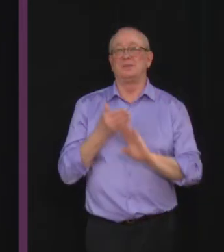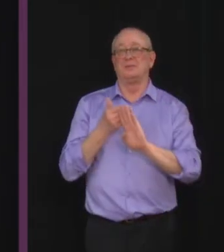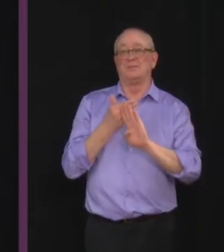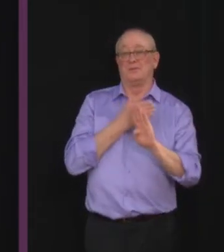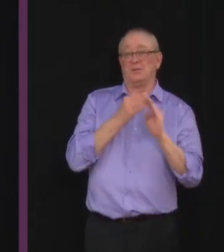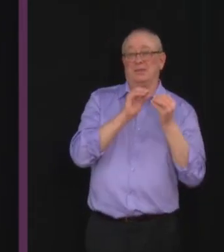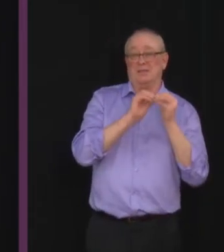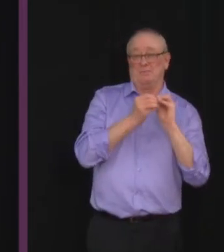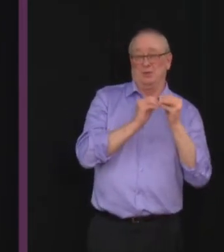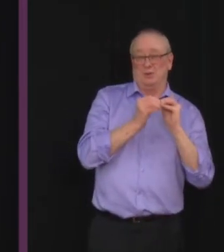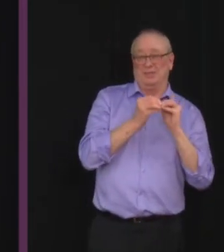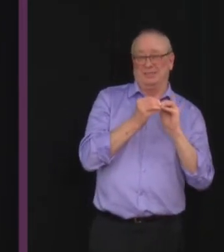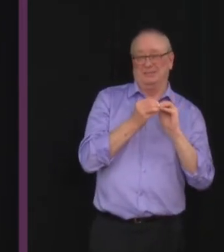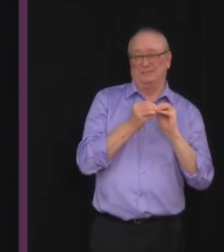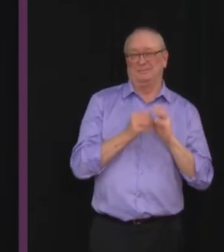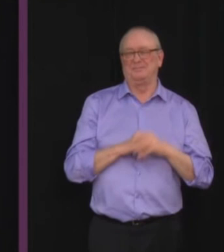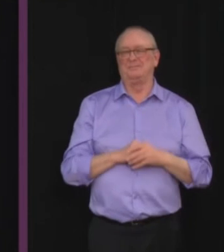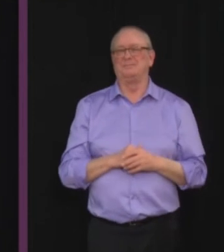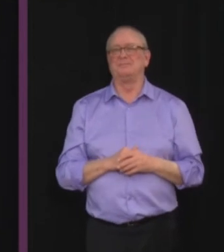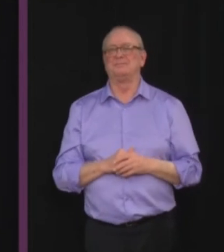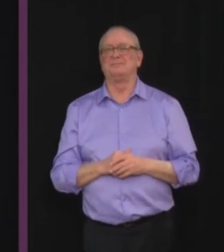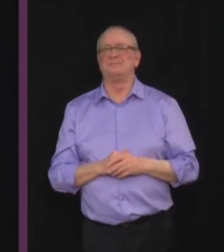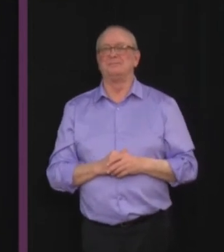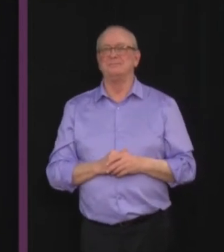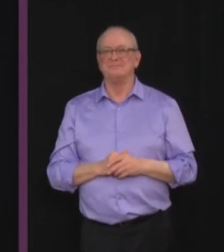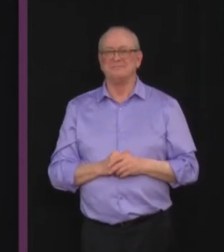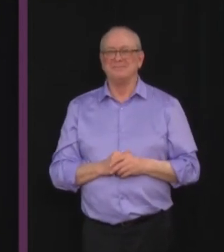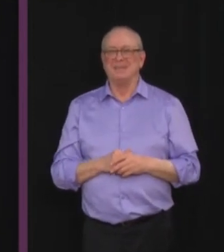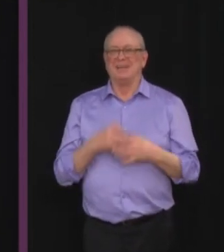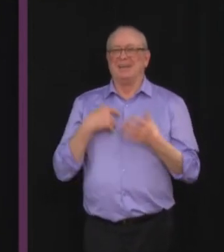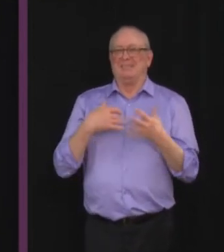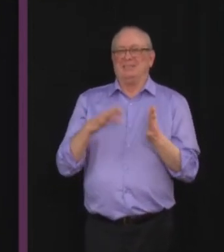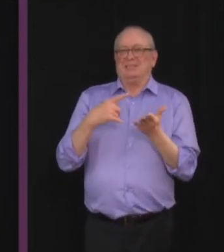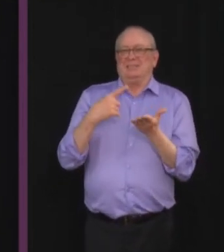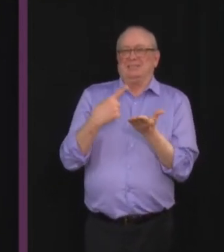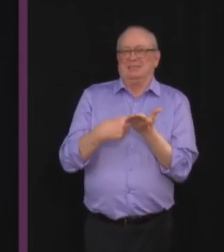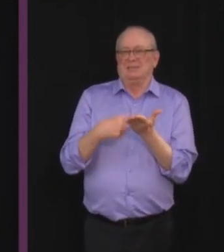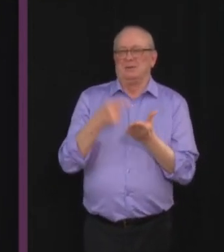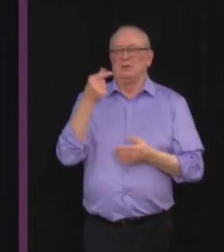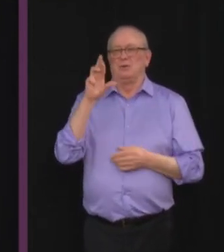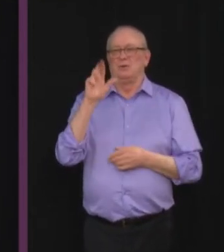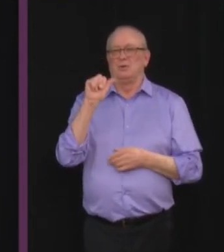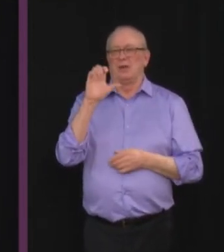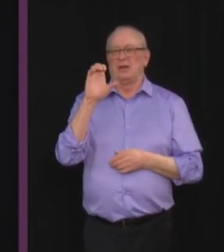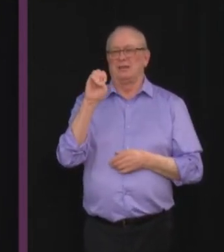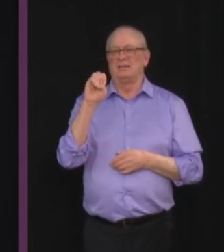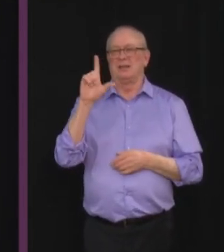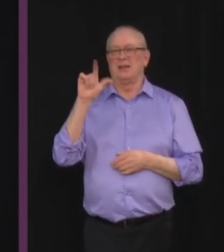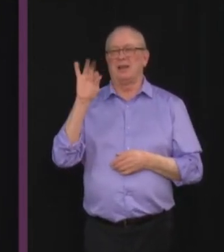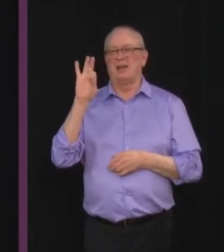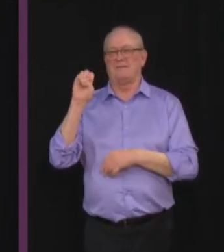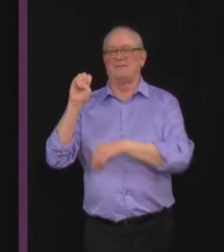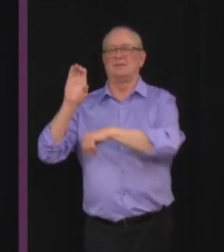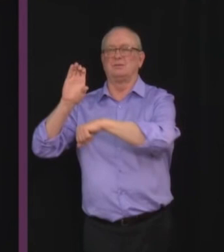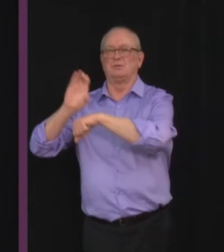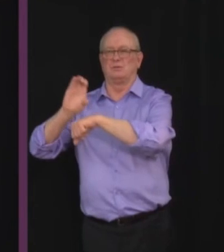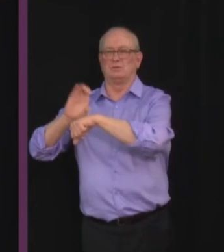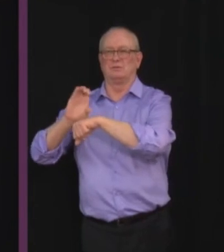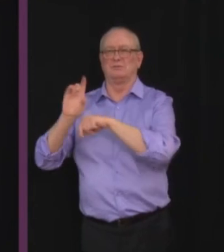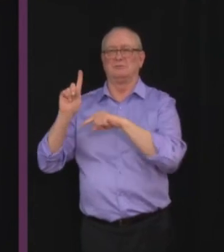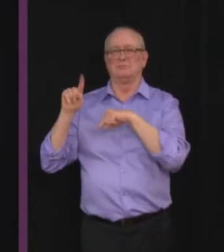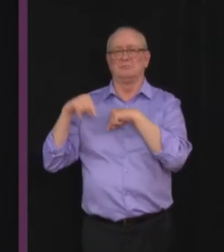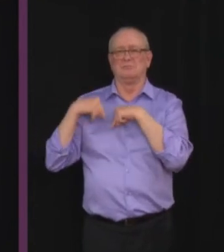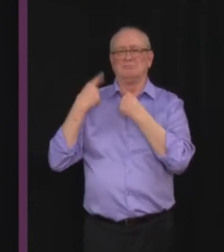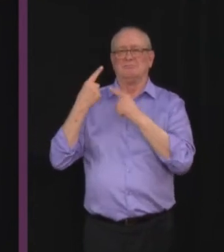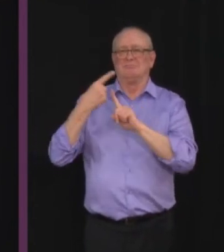like to address a situation that has evolved with Grace Life Church. For months, Alberta Health Services has attempted to